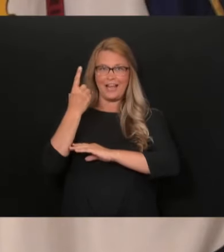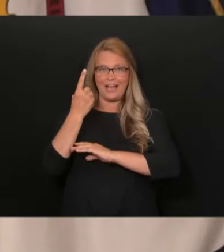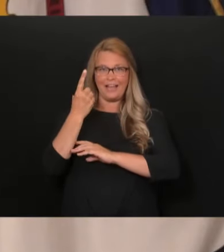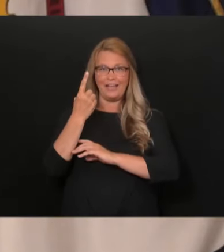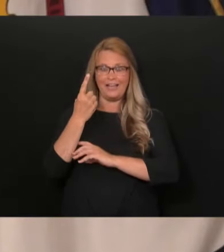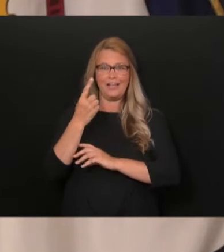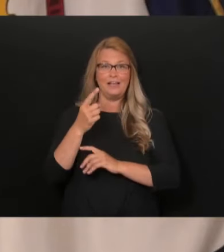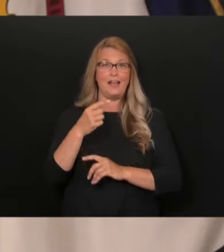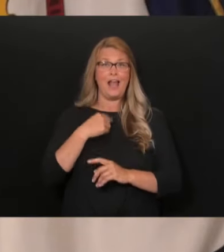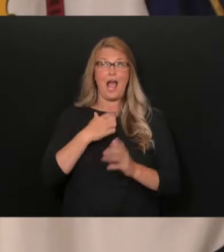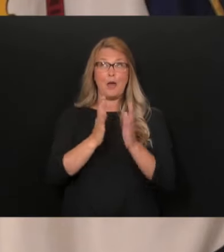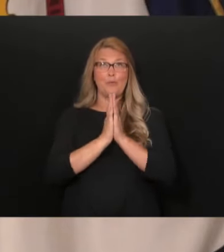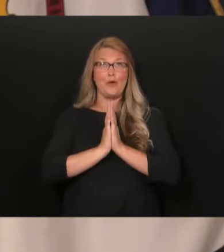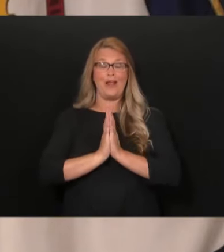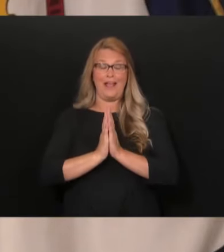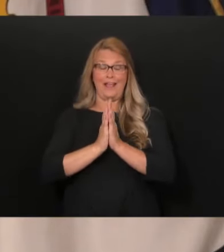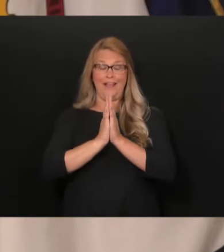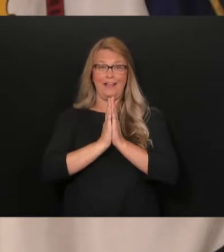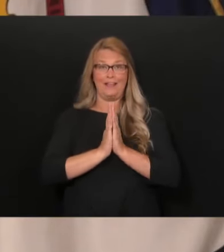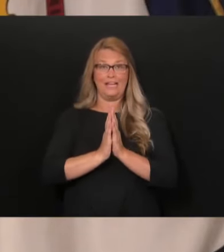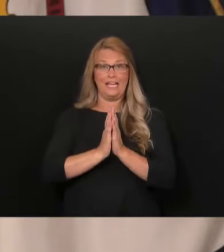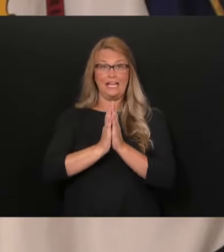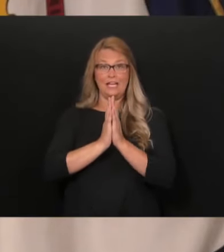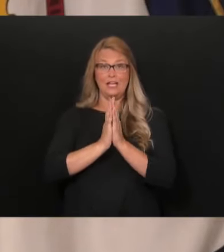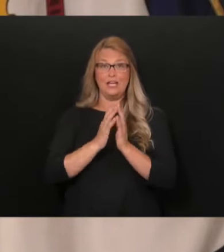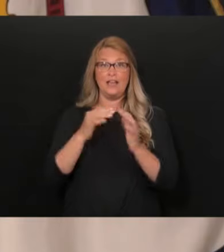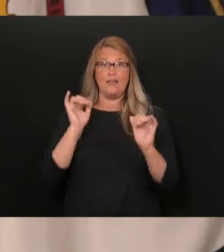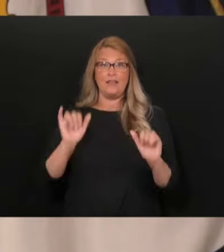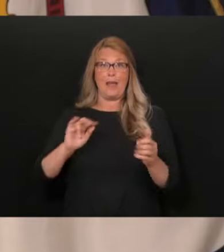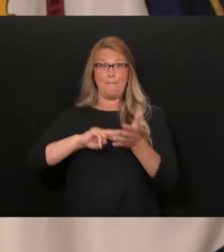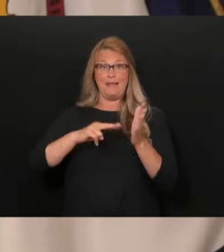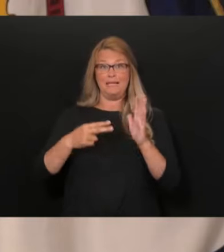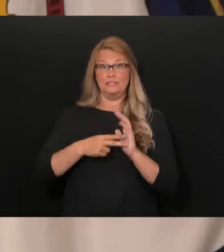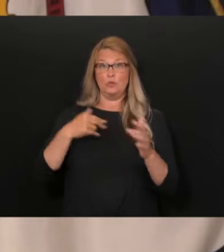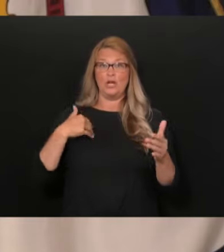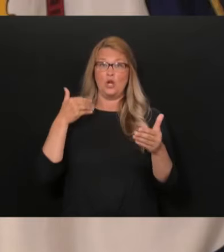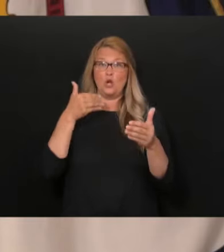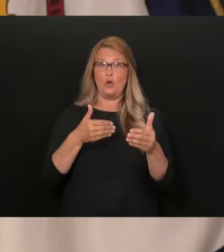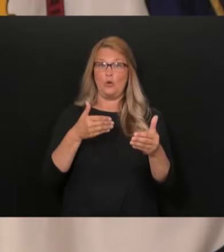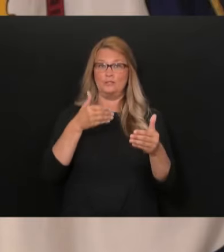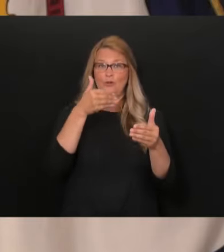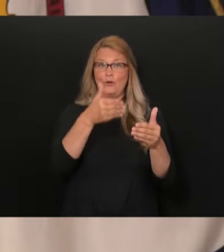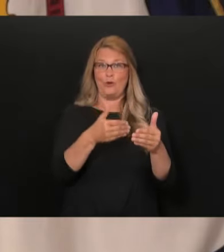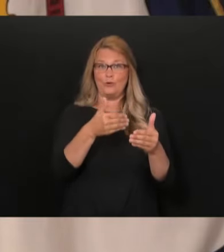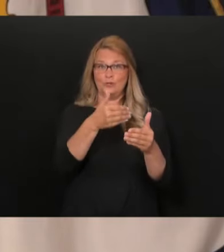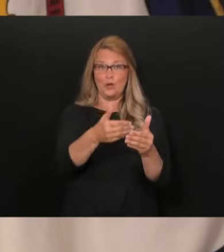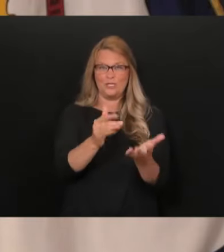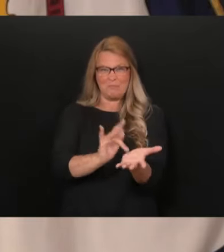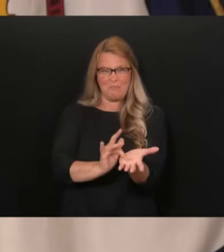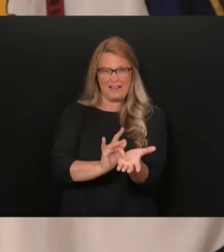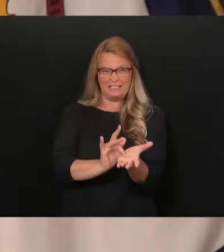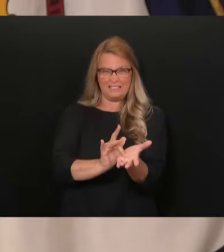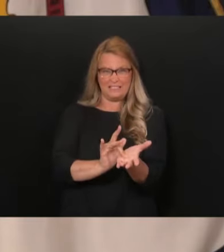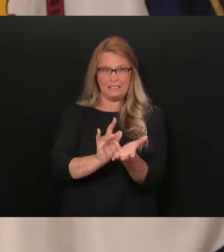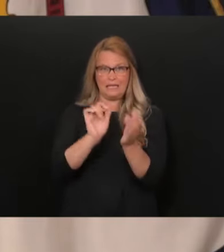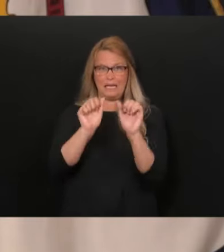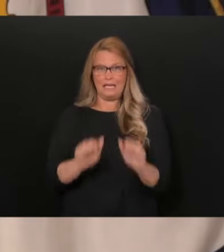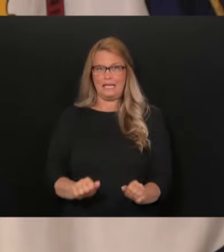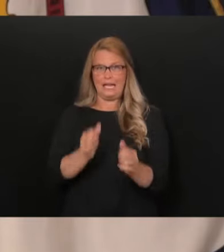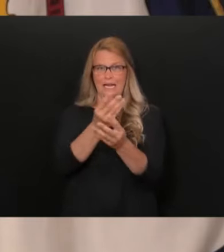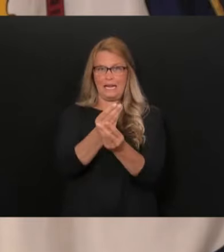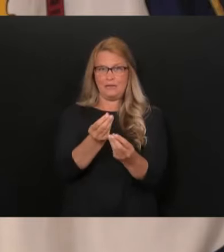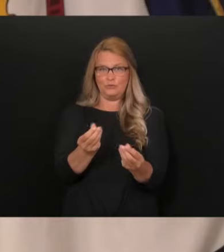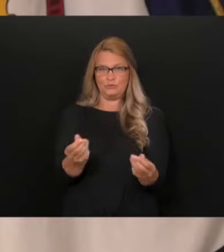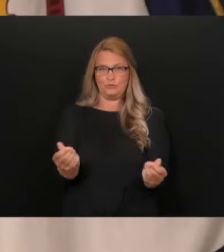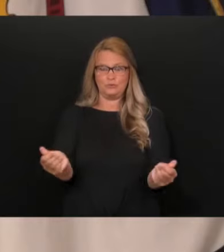prayerful that each day that goes by, we're closer and closer to a drug that will just make